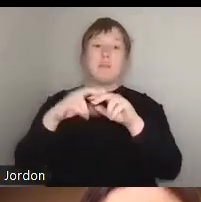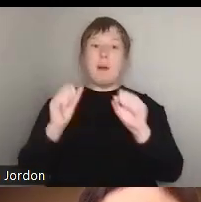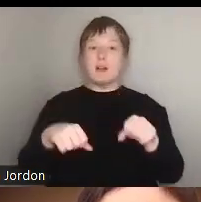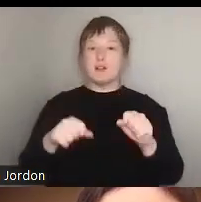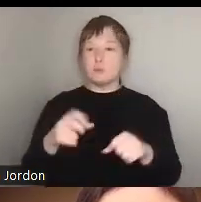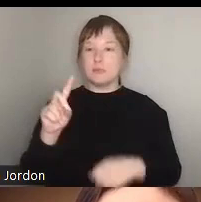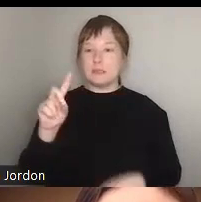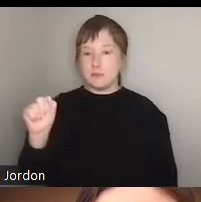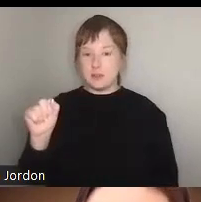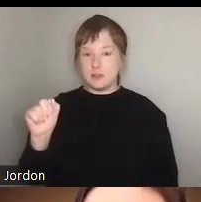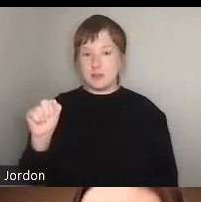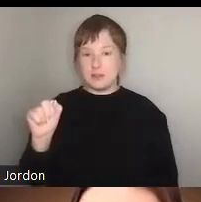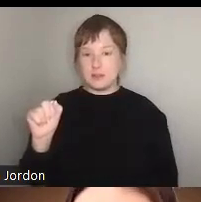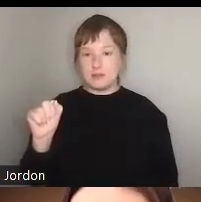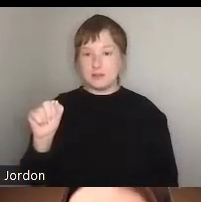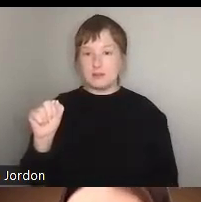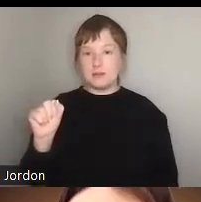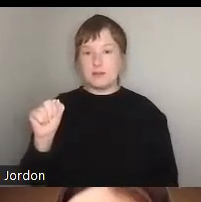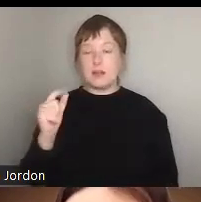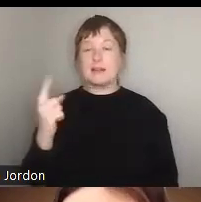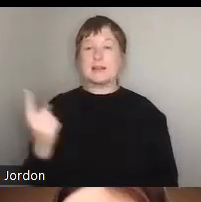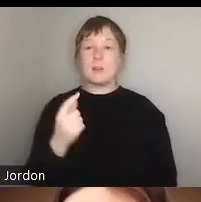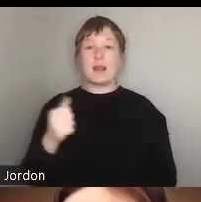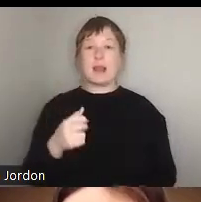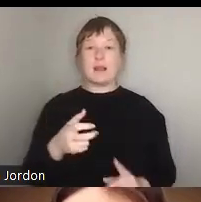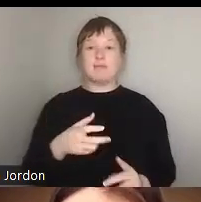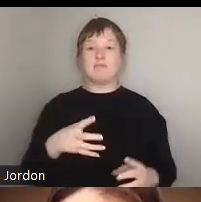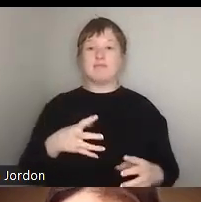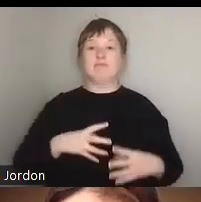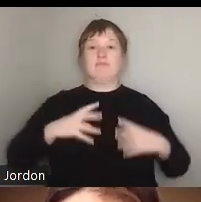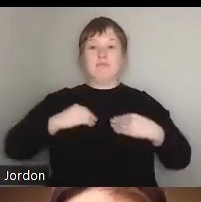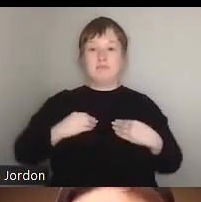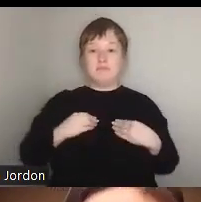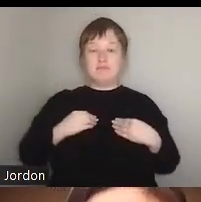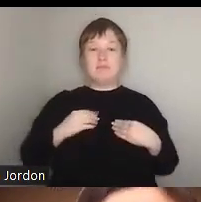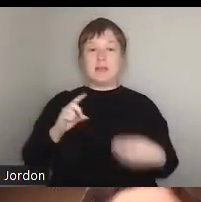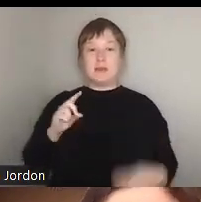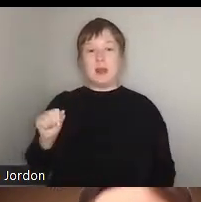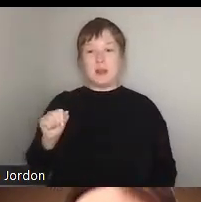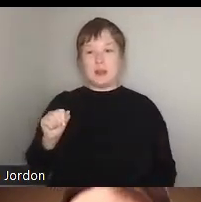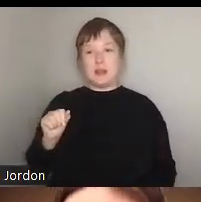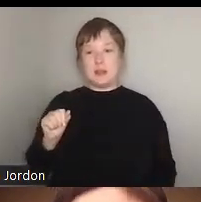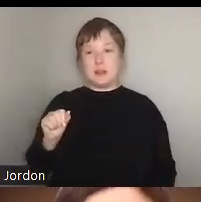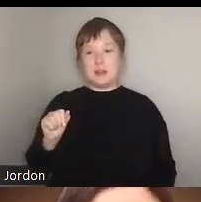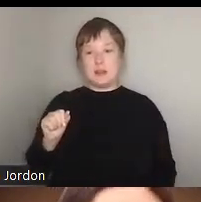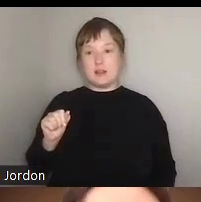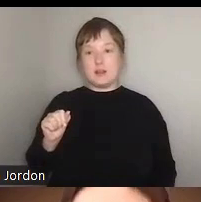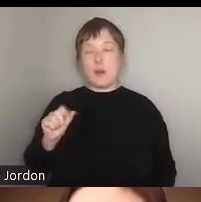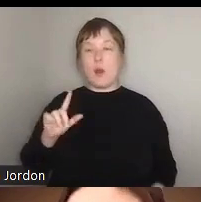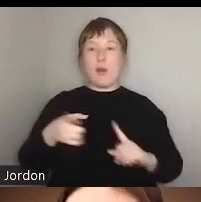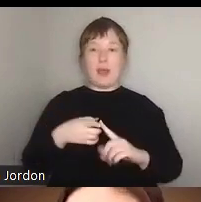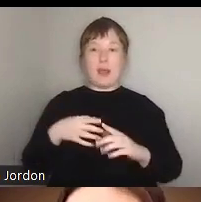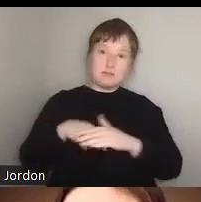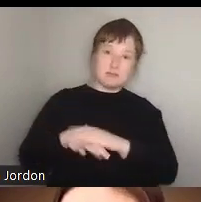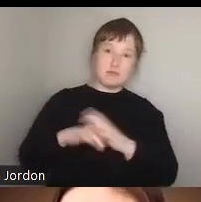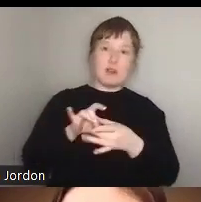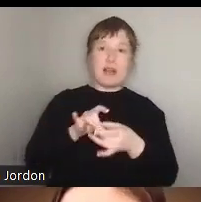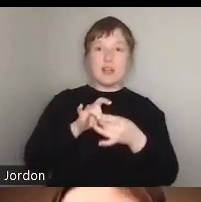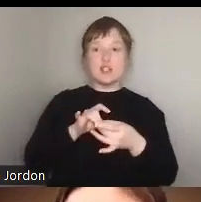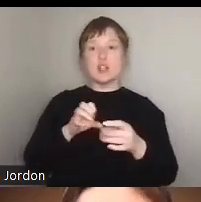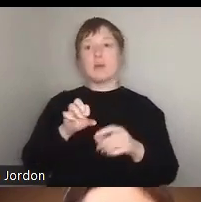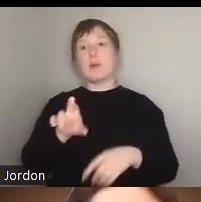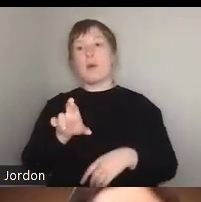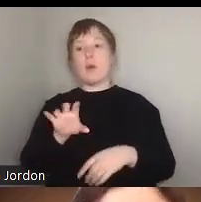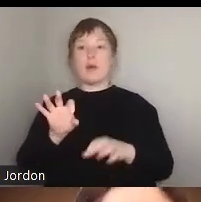that someone can acquire a disability. They may not have had a disability when they entered the relationship or when they experienced abuse